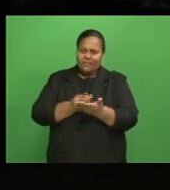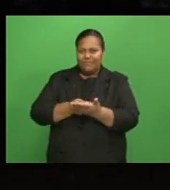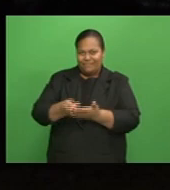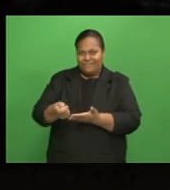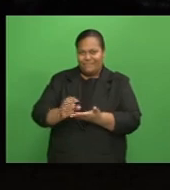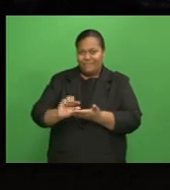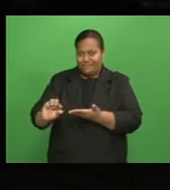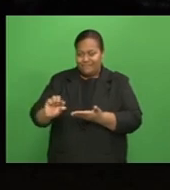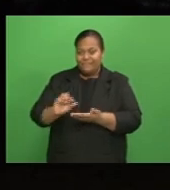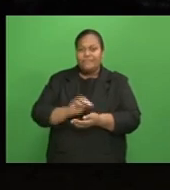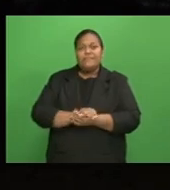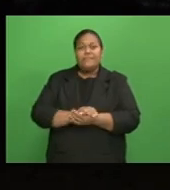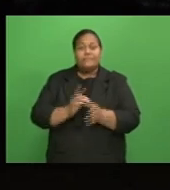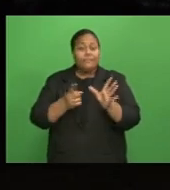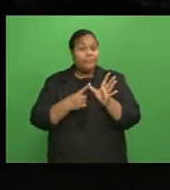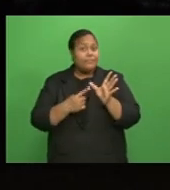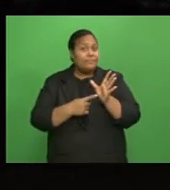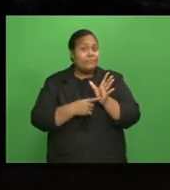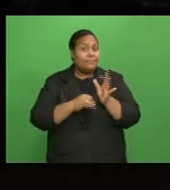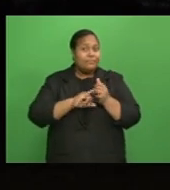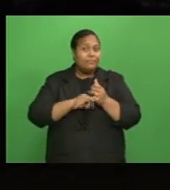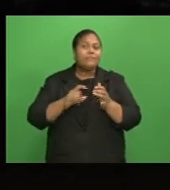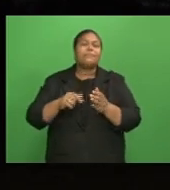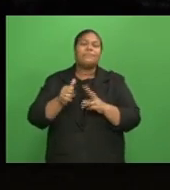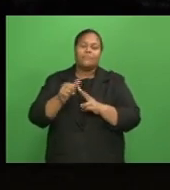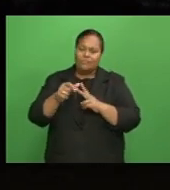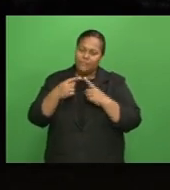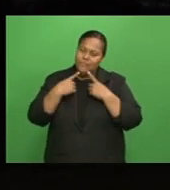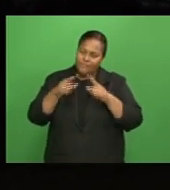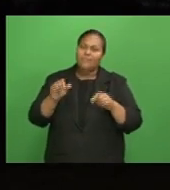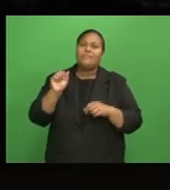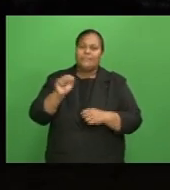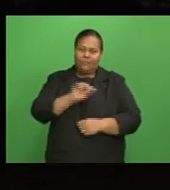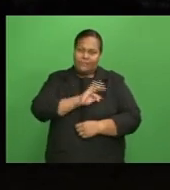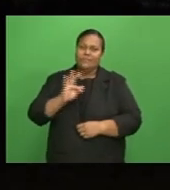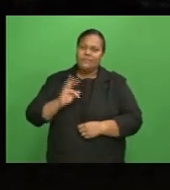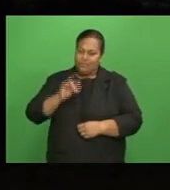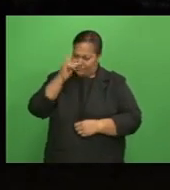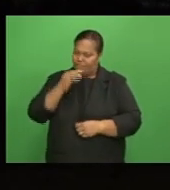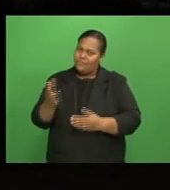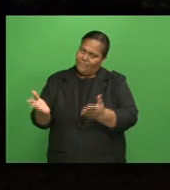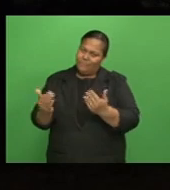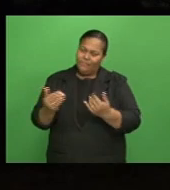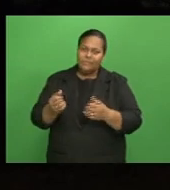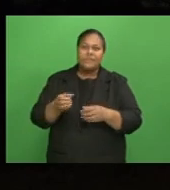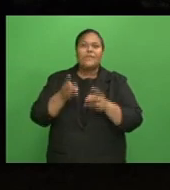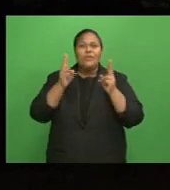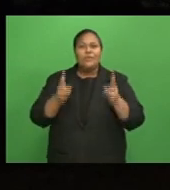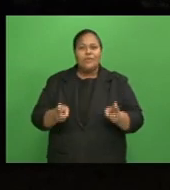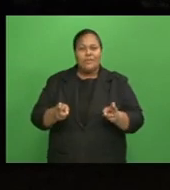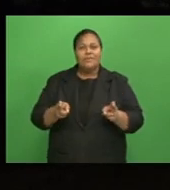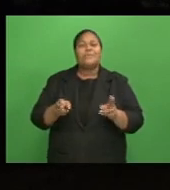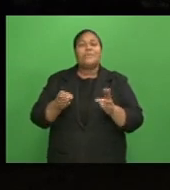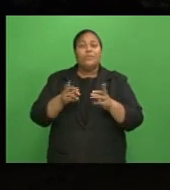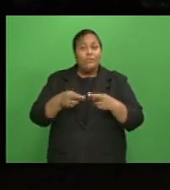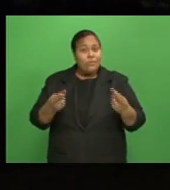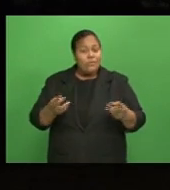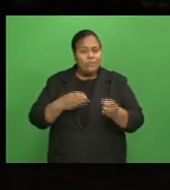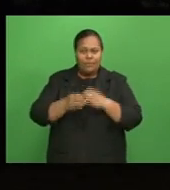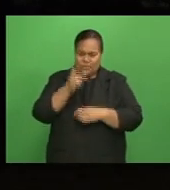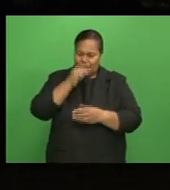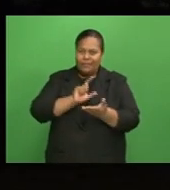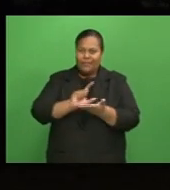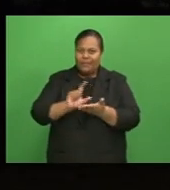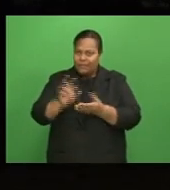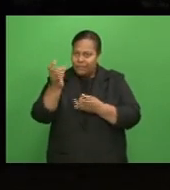has stated that staff are open to come into the Human Resources Office and clarify any of these issues. So